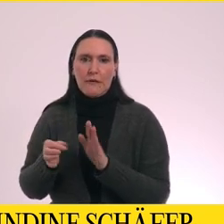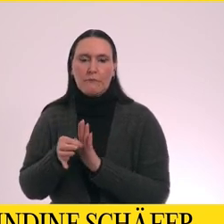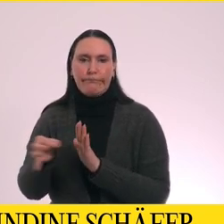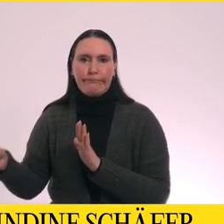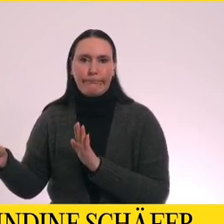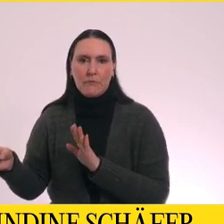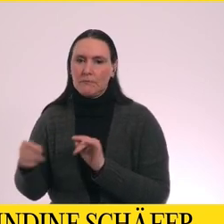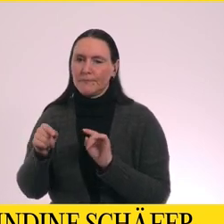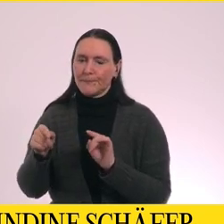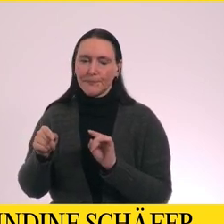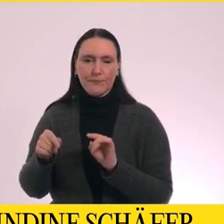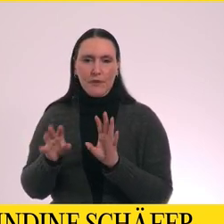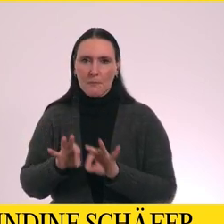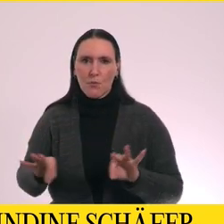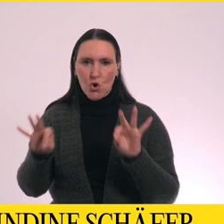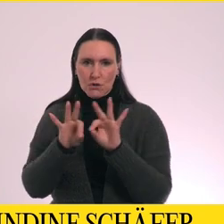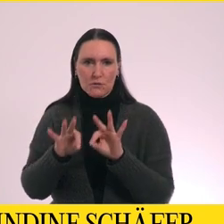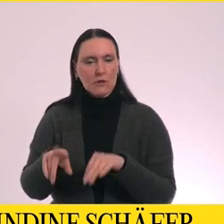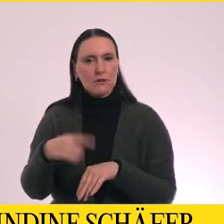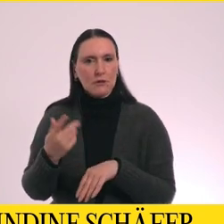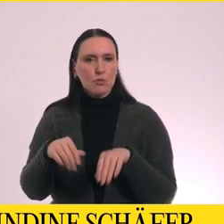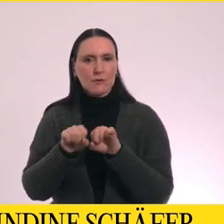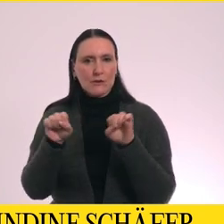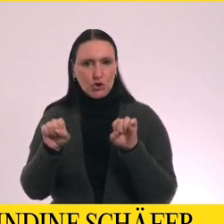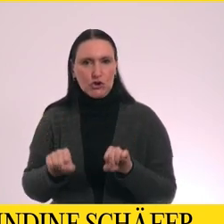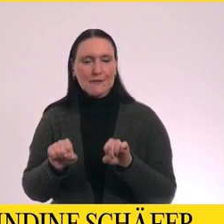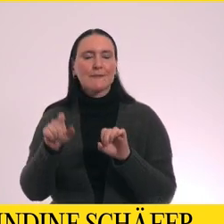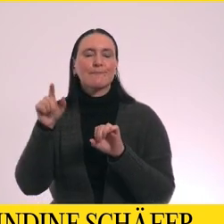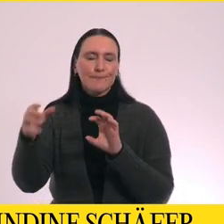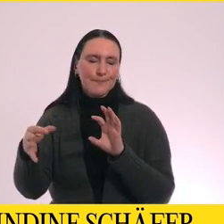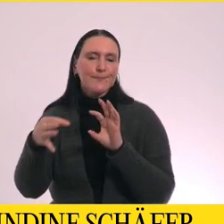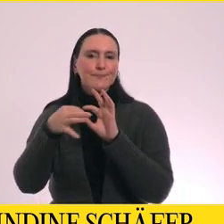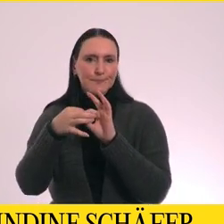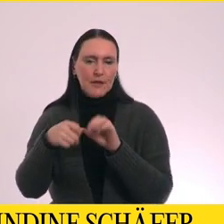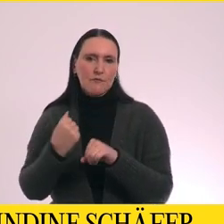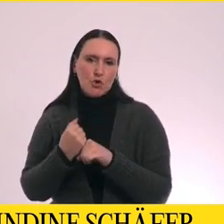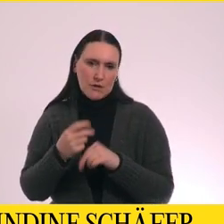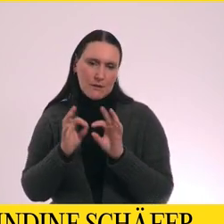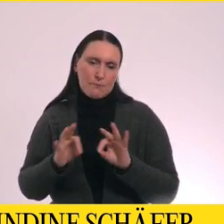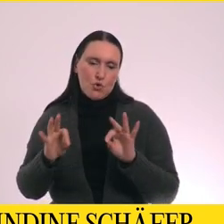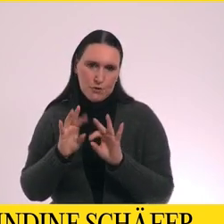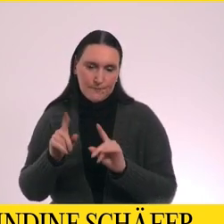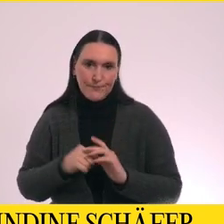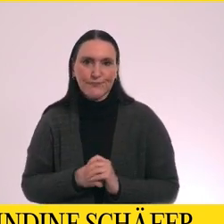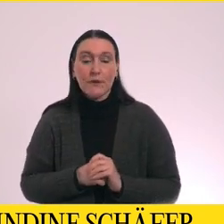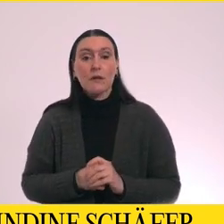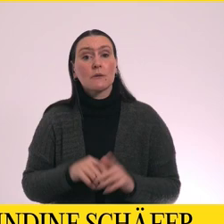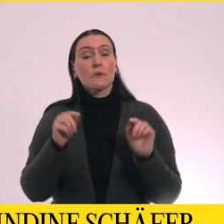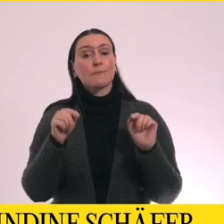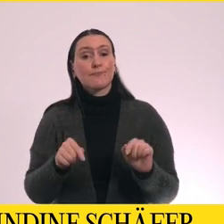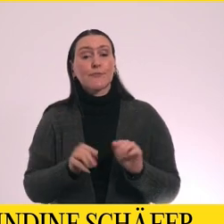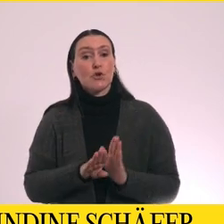to work deeply with the systems. And one of the things we'll be doing in Documenta is